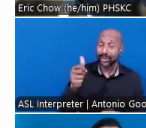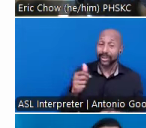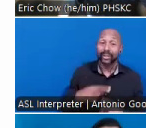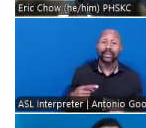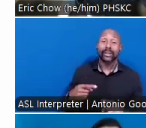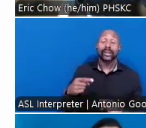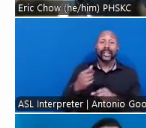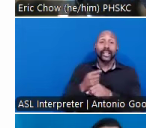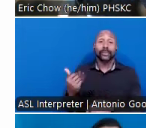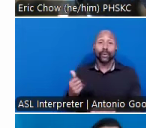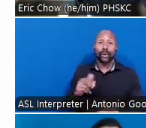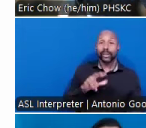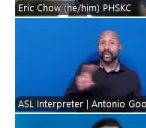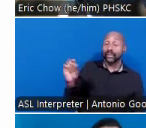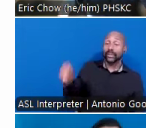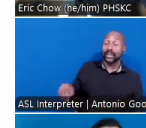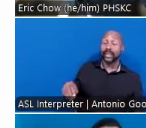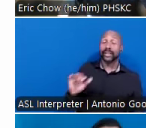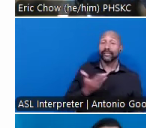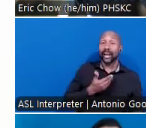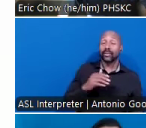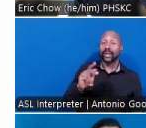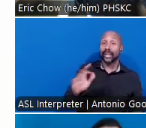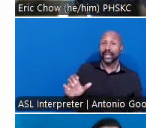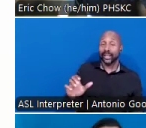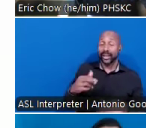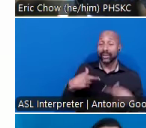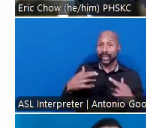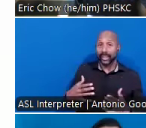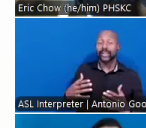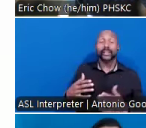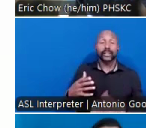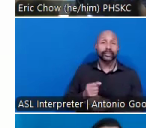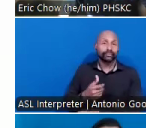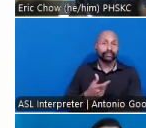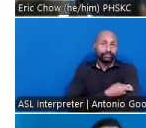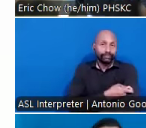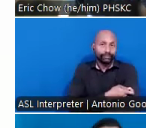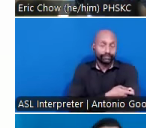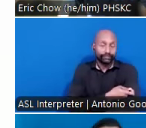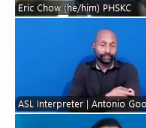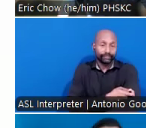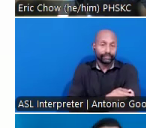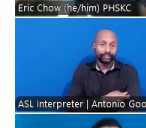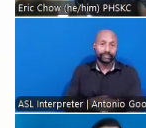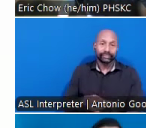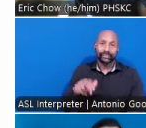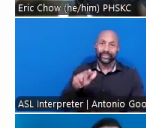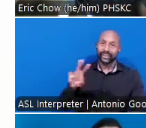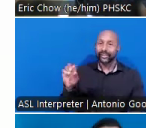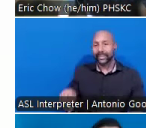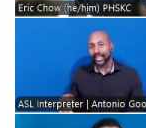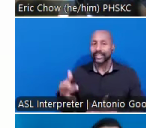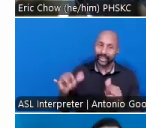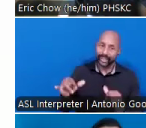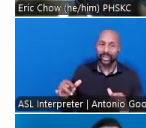37% of our county residents were vaccinated with the updated vaccine, which in my opinion is still pretty low. But